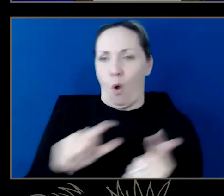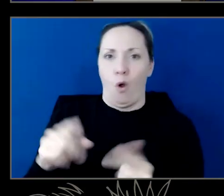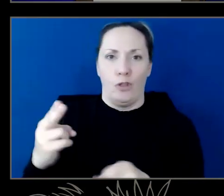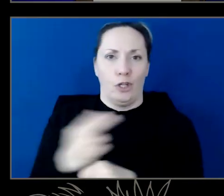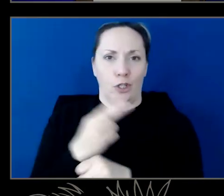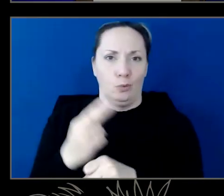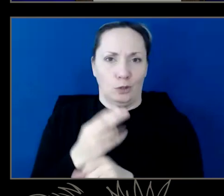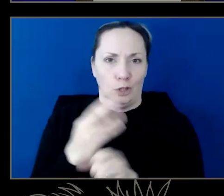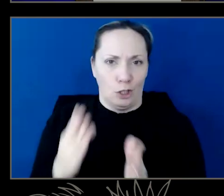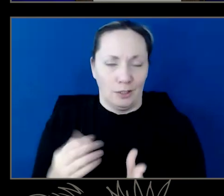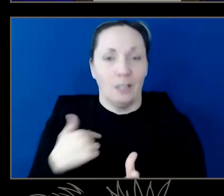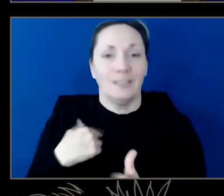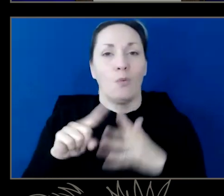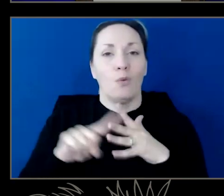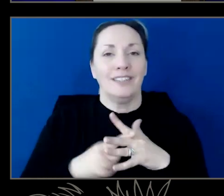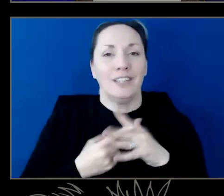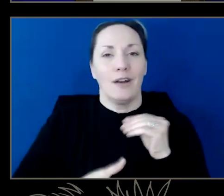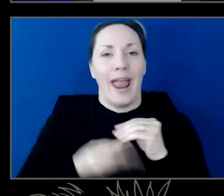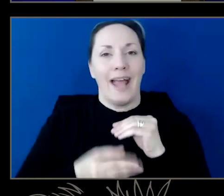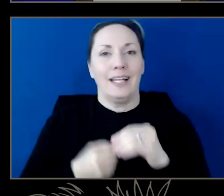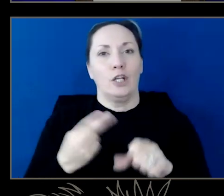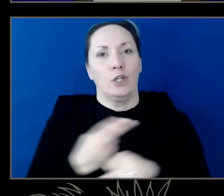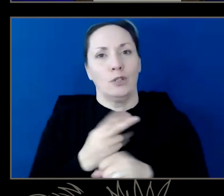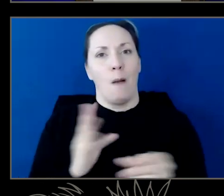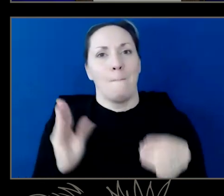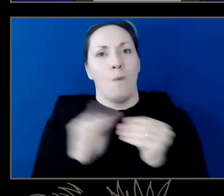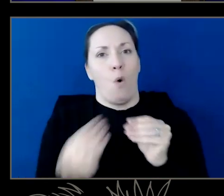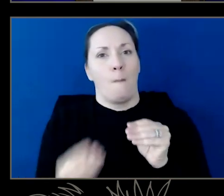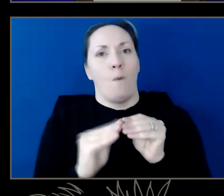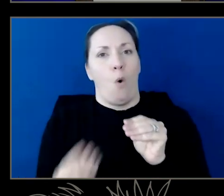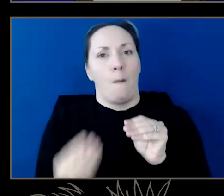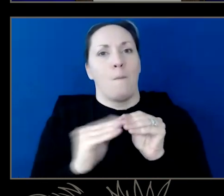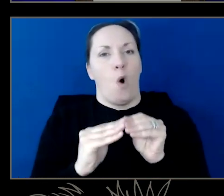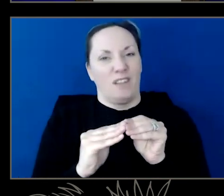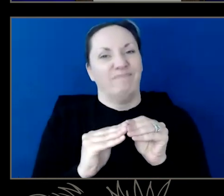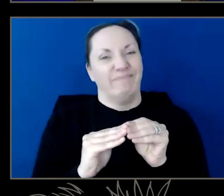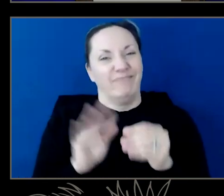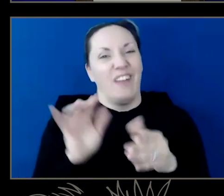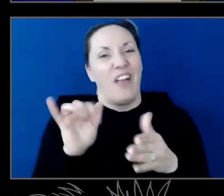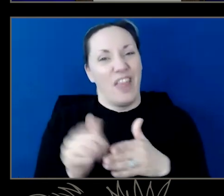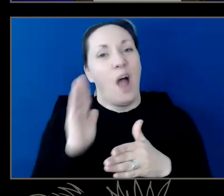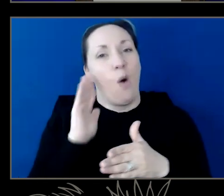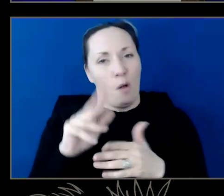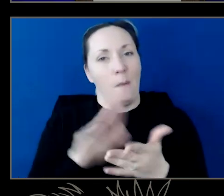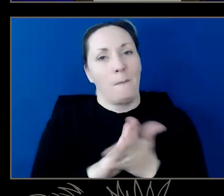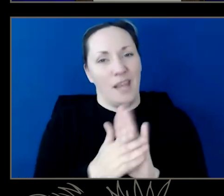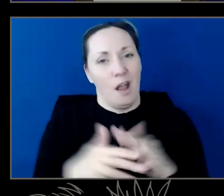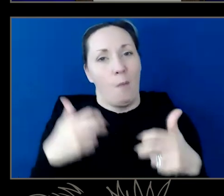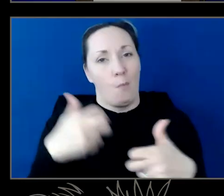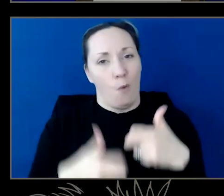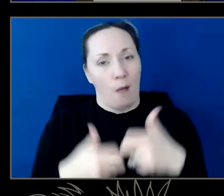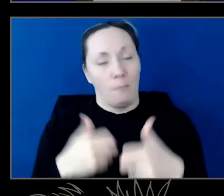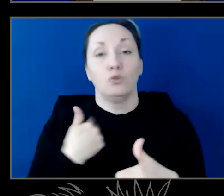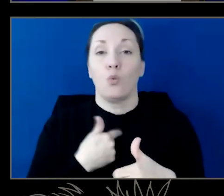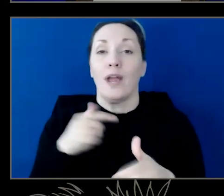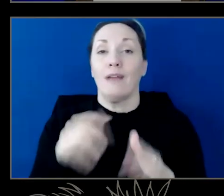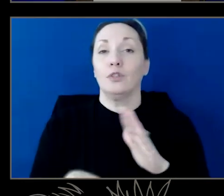And as we start adding users and users, that's going to be a problem. So we need to find a way